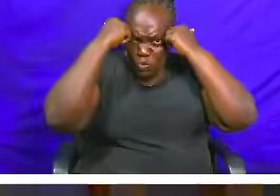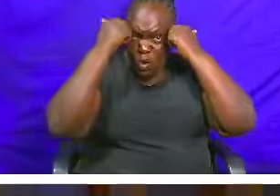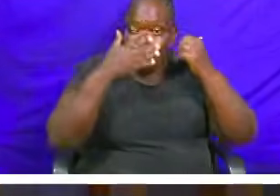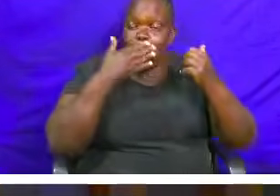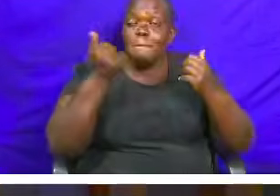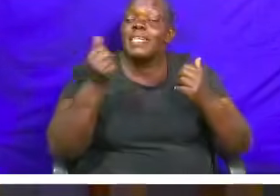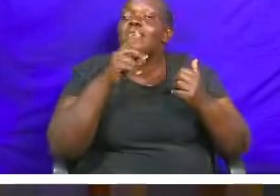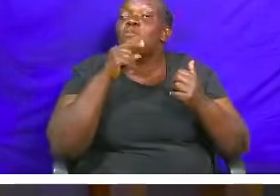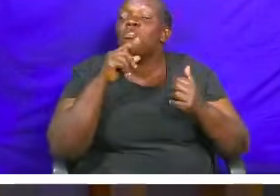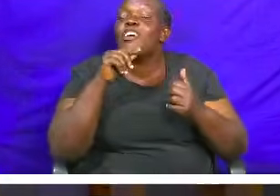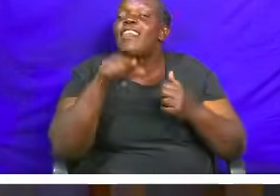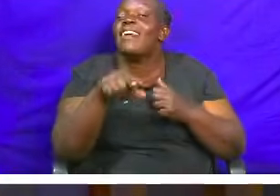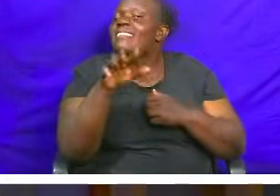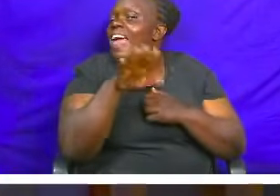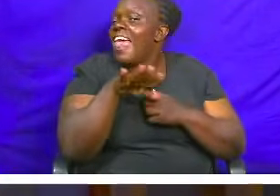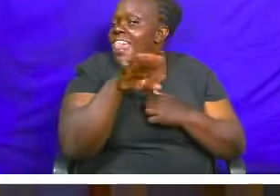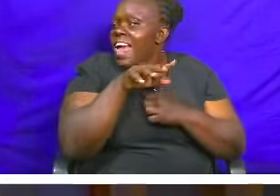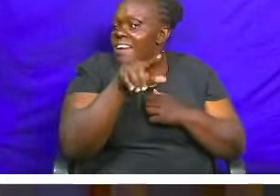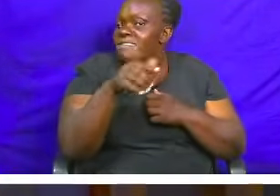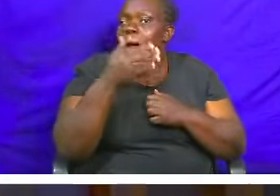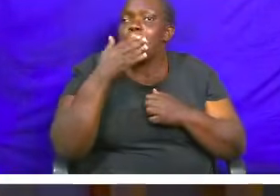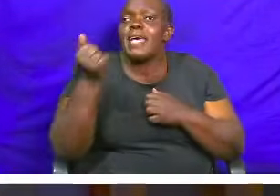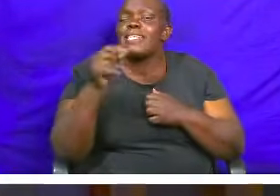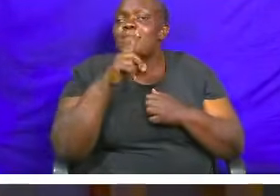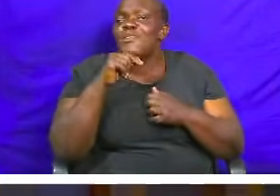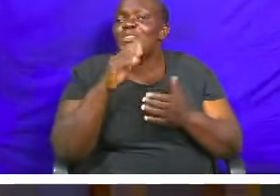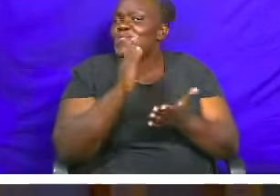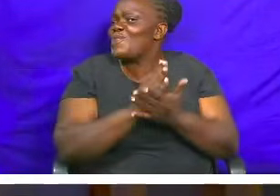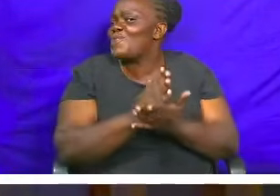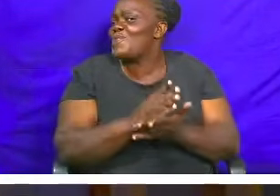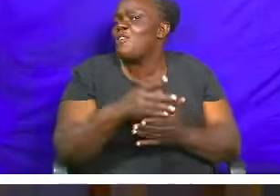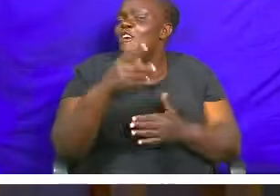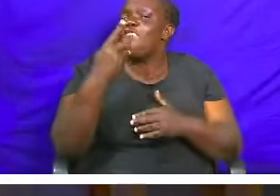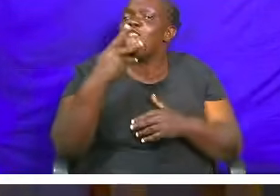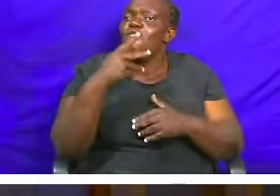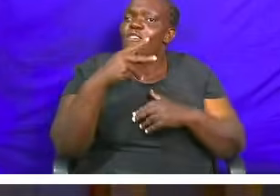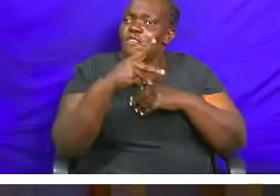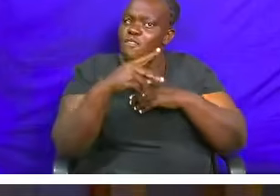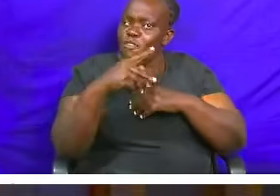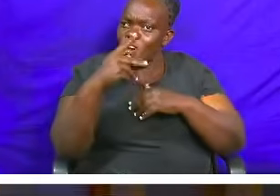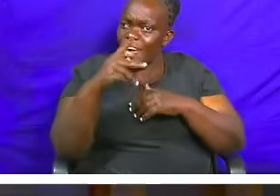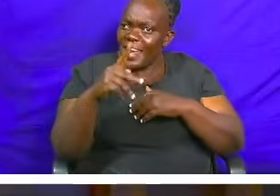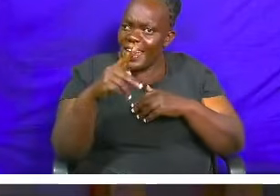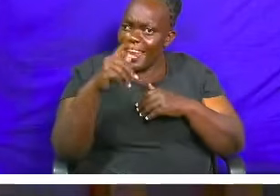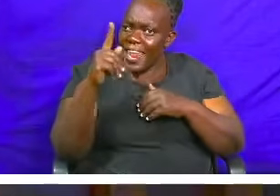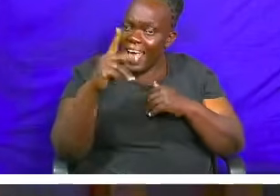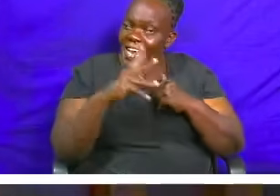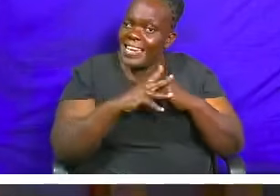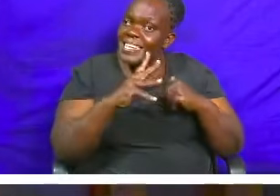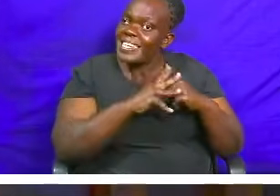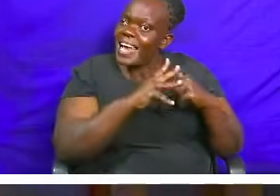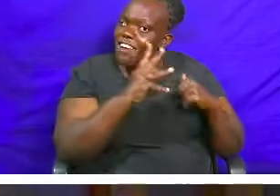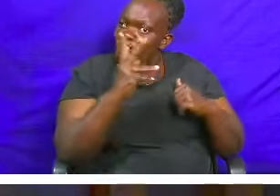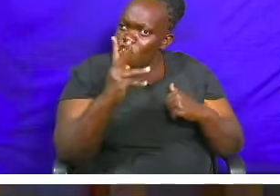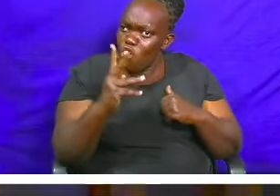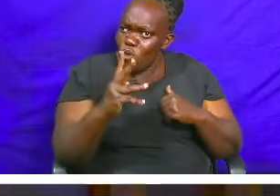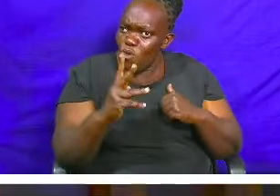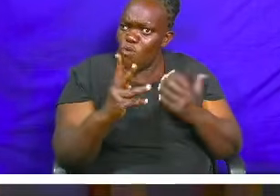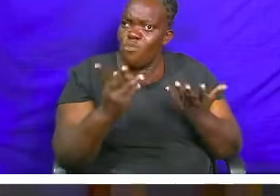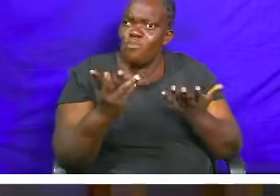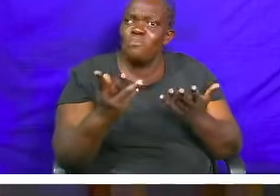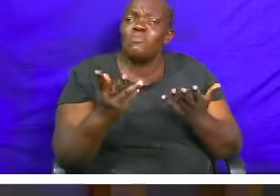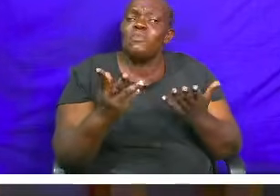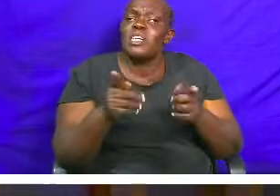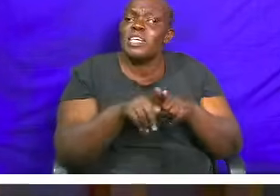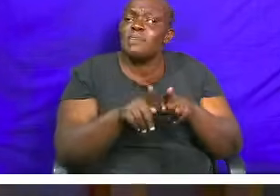in that zone. Wow. That's amazing. We did in 1994. 1994. Yeah. Yes. I fell short